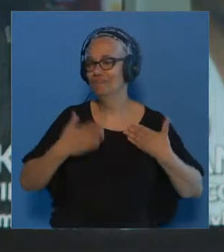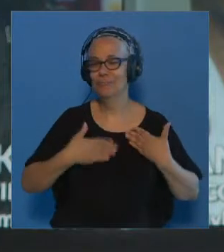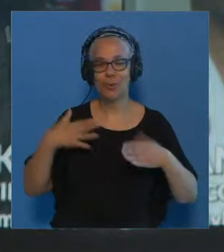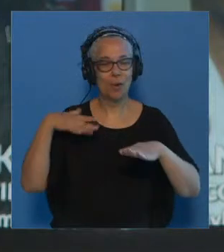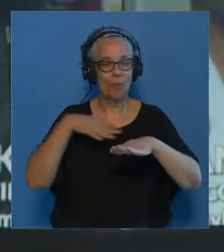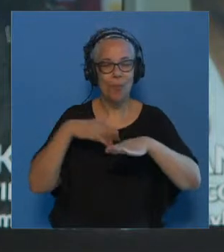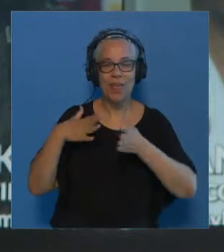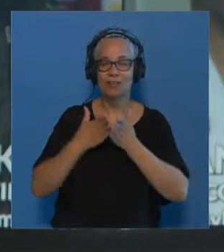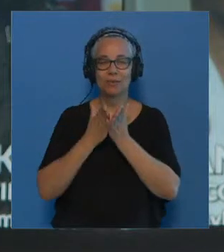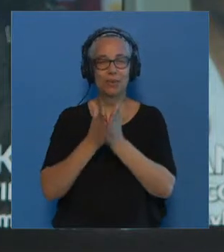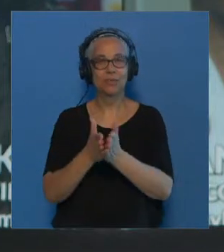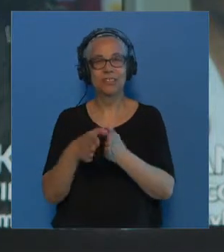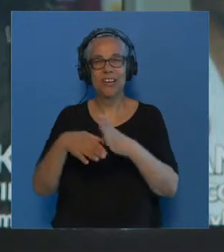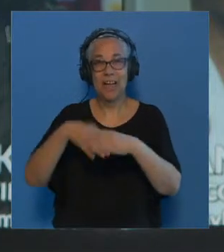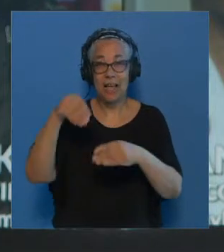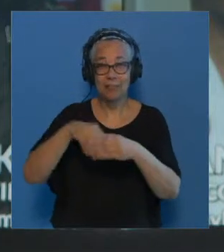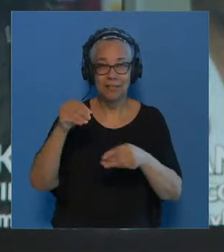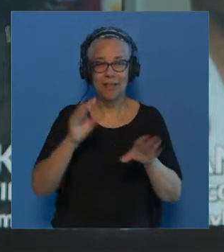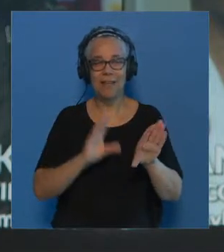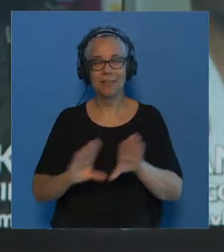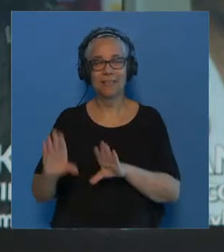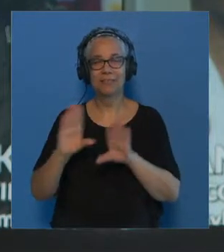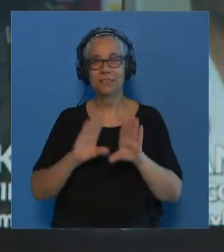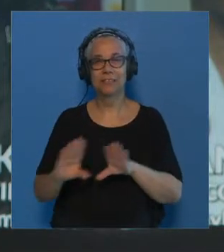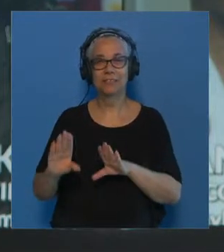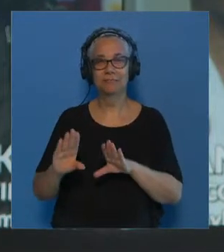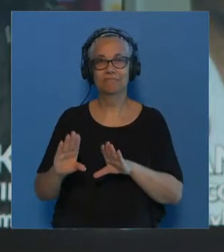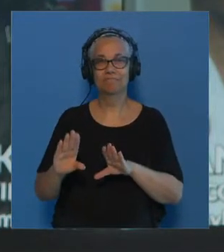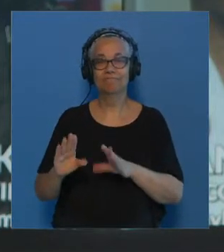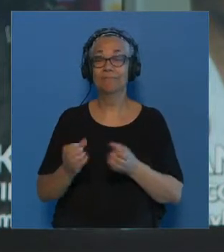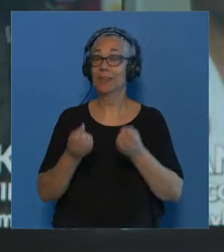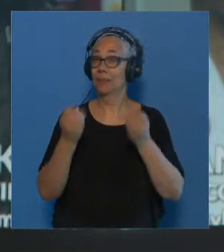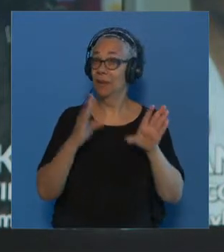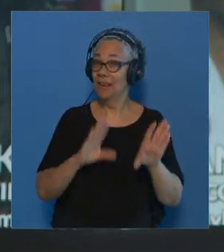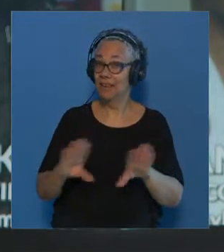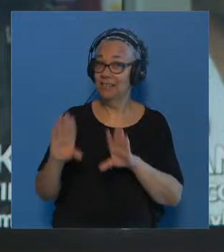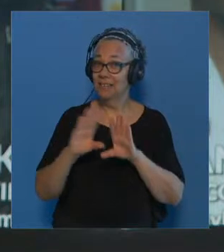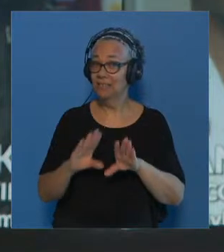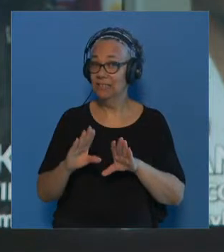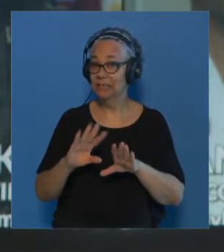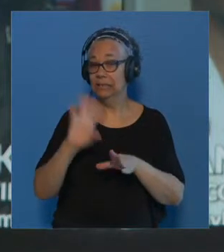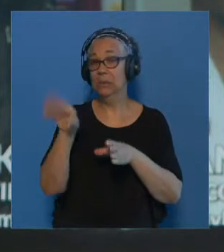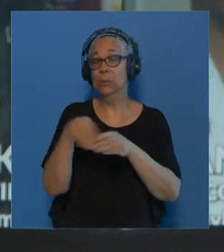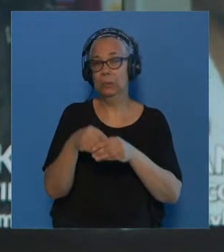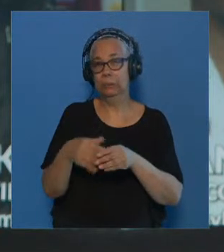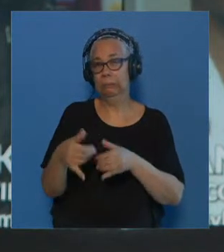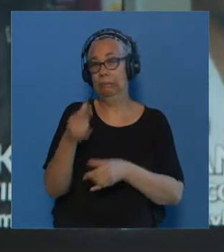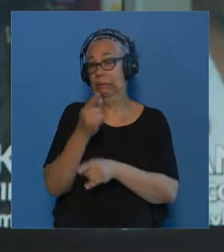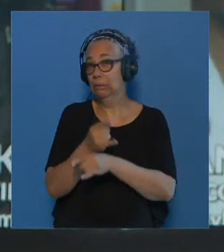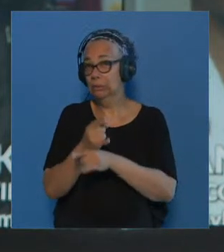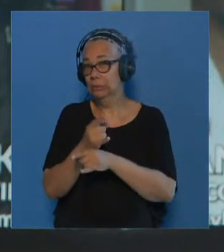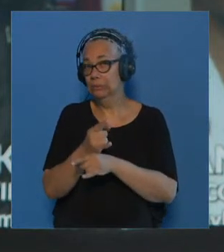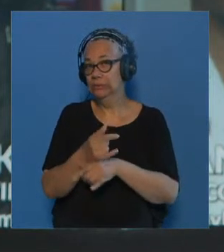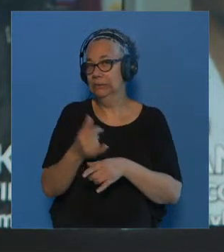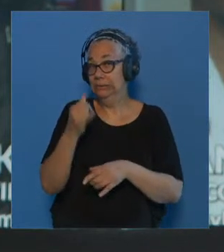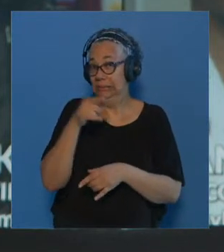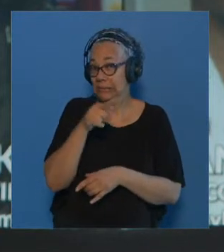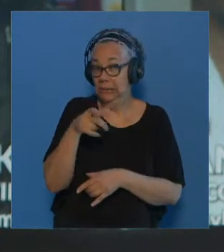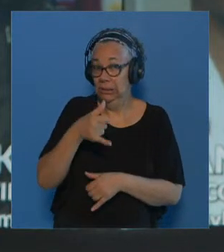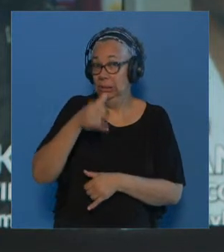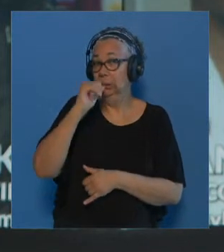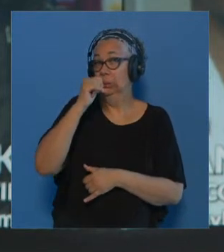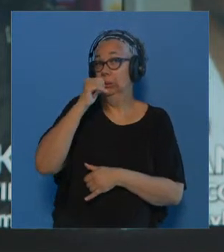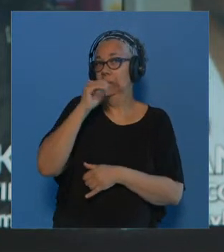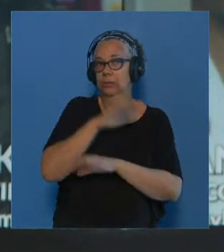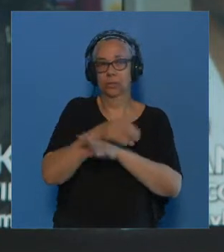and other outdoor activities. Inevitably, many of these activities include alcohol. If you plan to drink, please don't